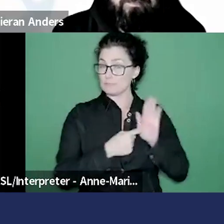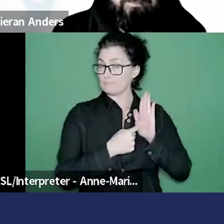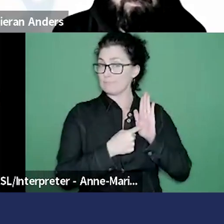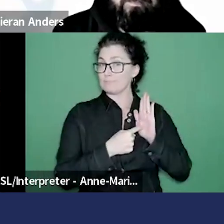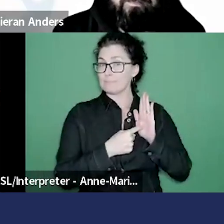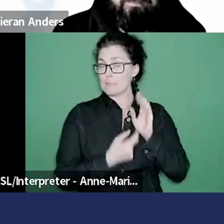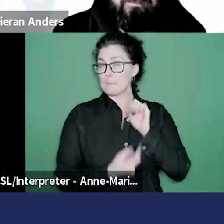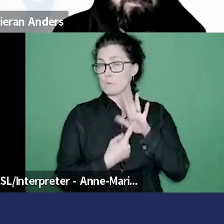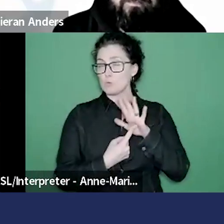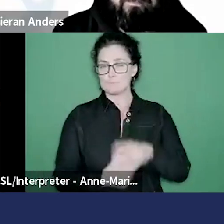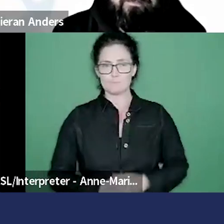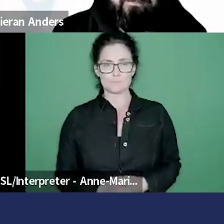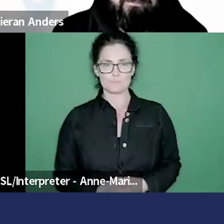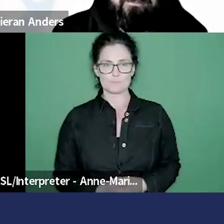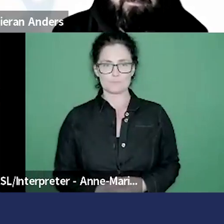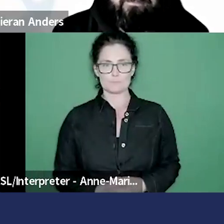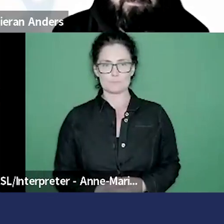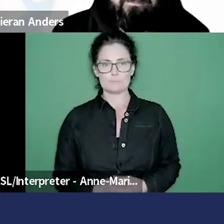important. Lizzie?